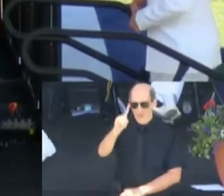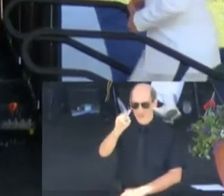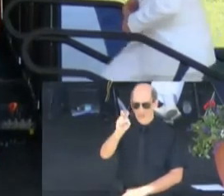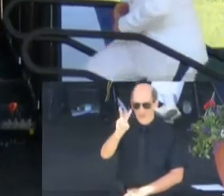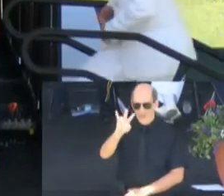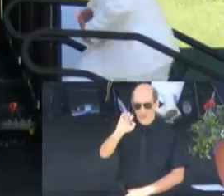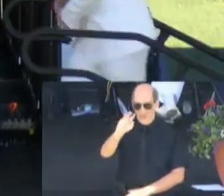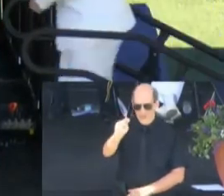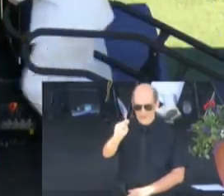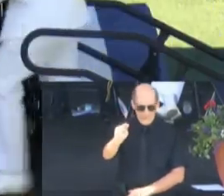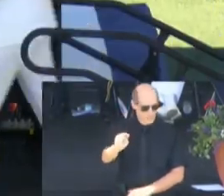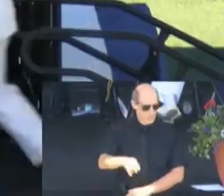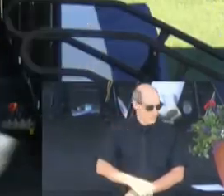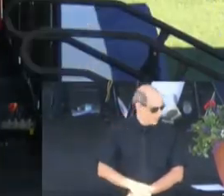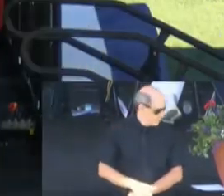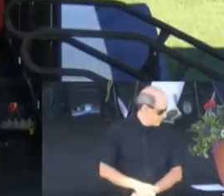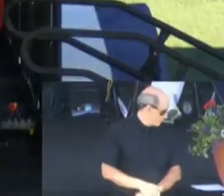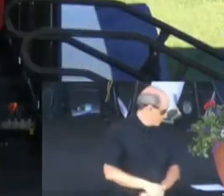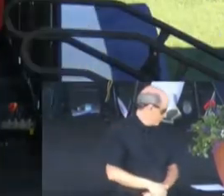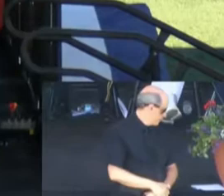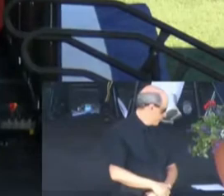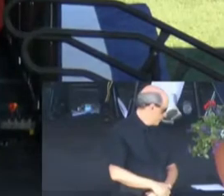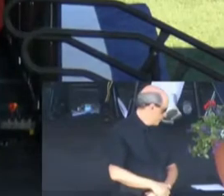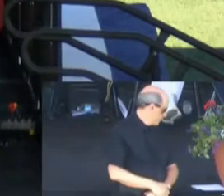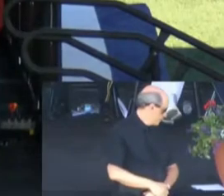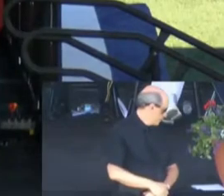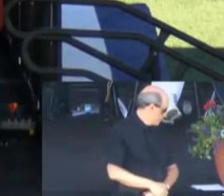Devin Patrick Keister.